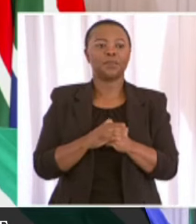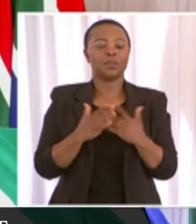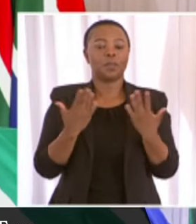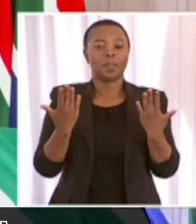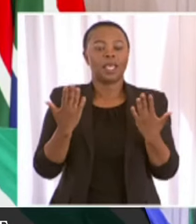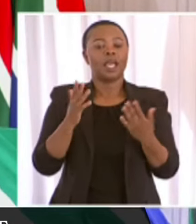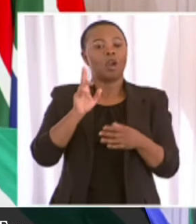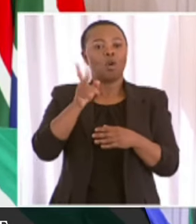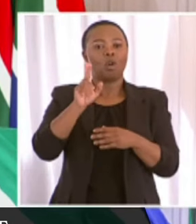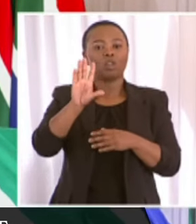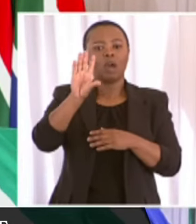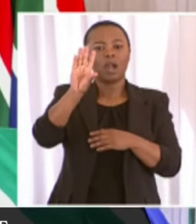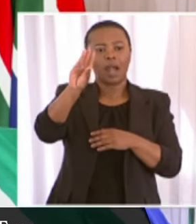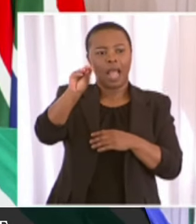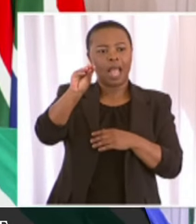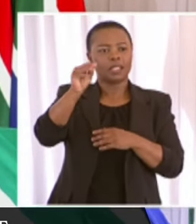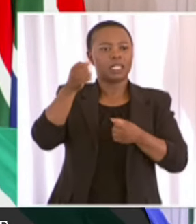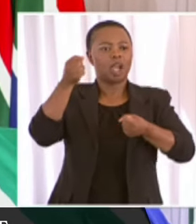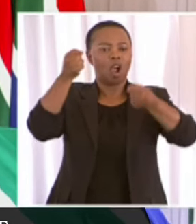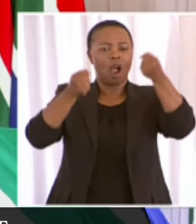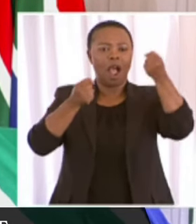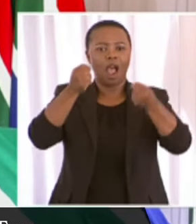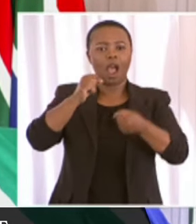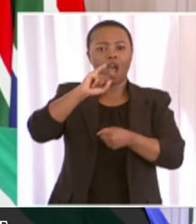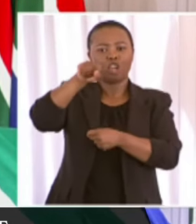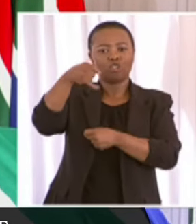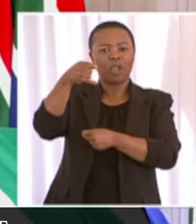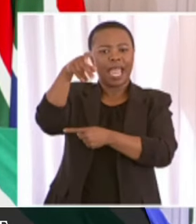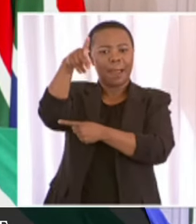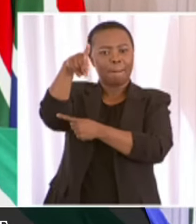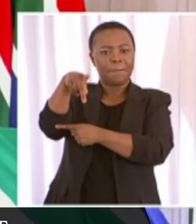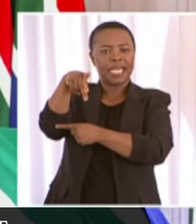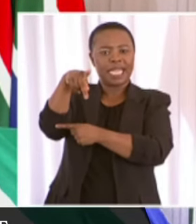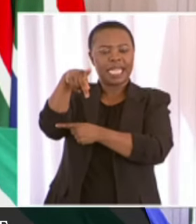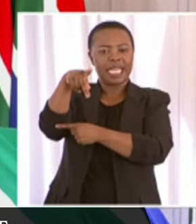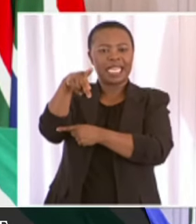request the driver of a car,